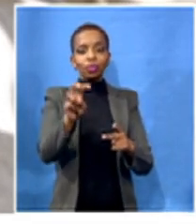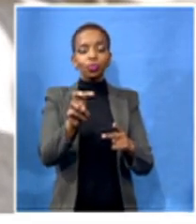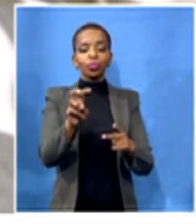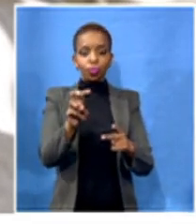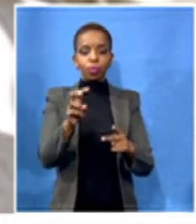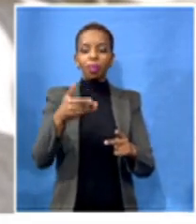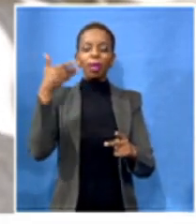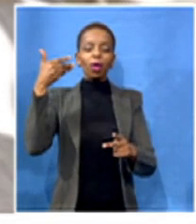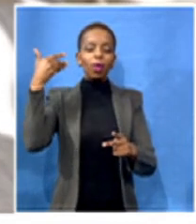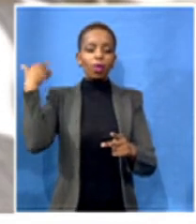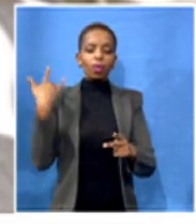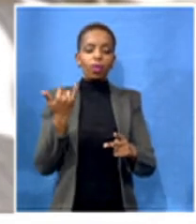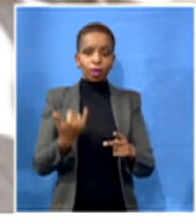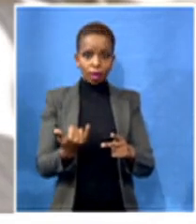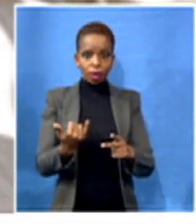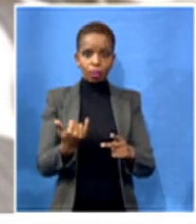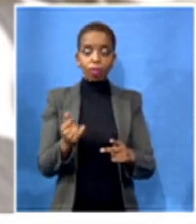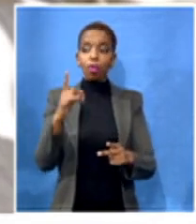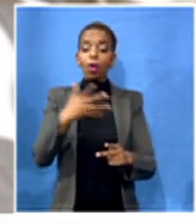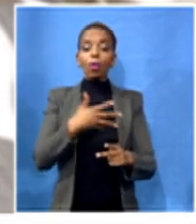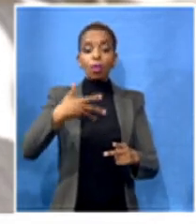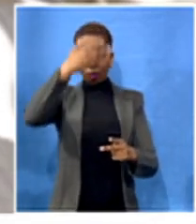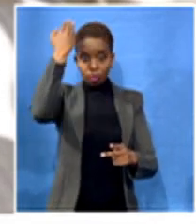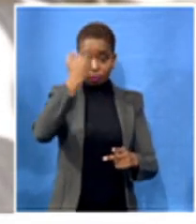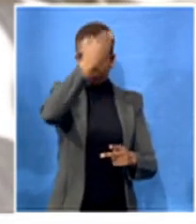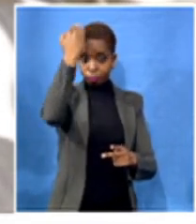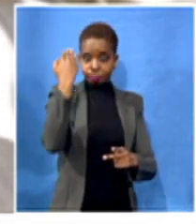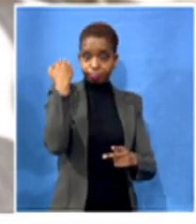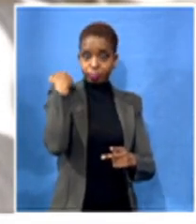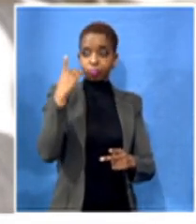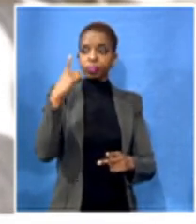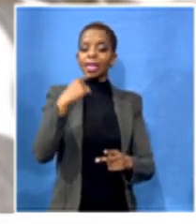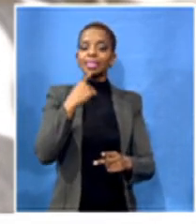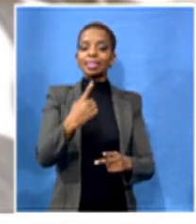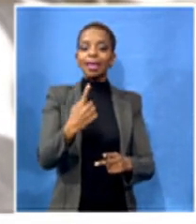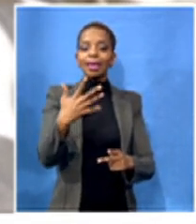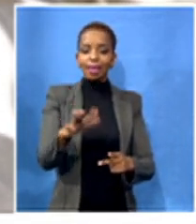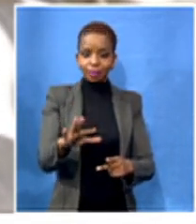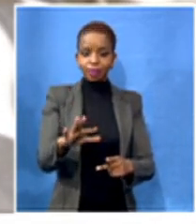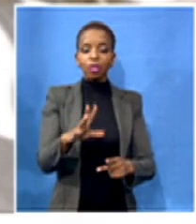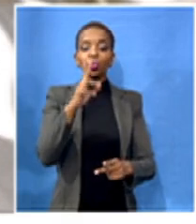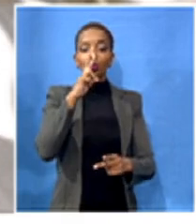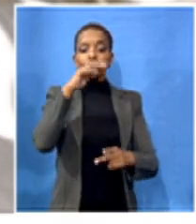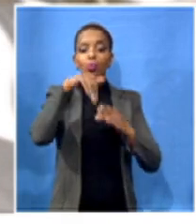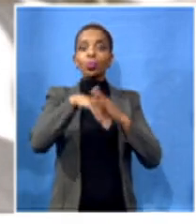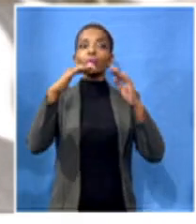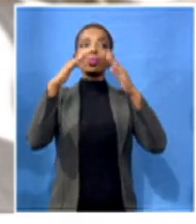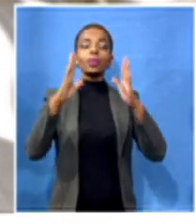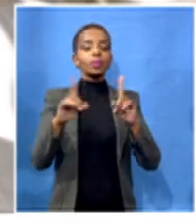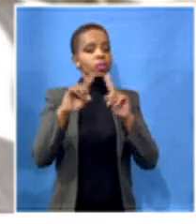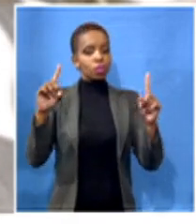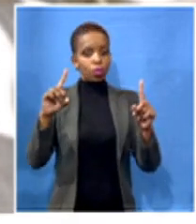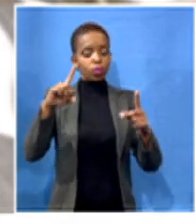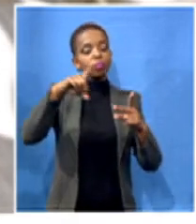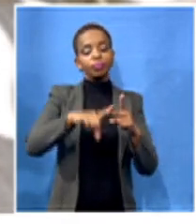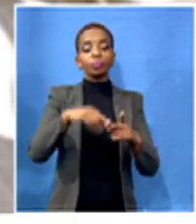Nkosazana Dlamini-Zuma and her colleagues were able to say we must not smoke indoors, we must not smoke in the workplaces, airports,